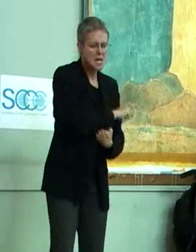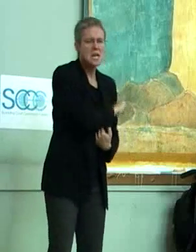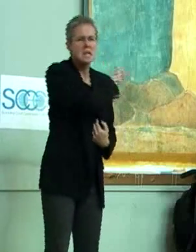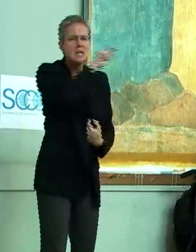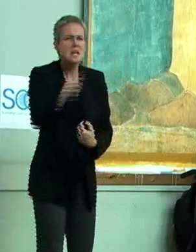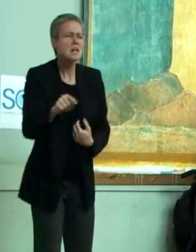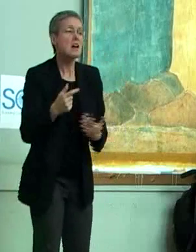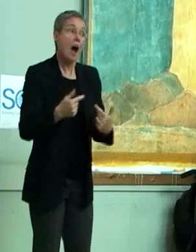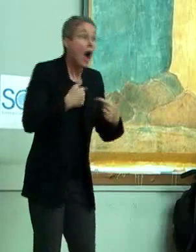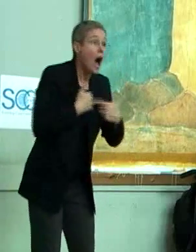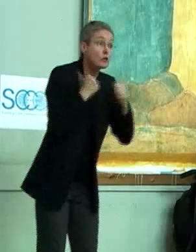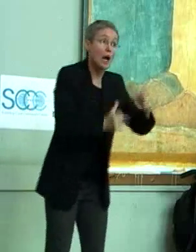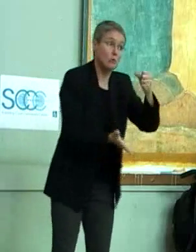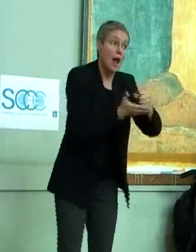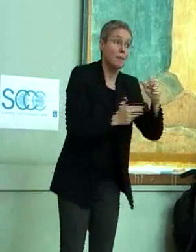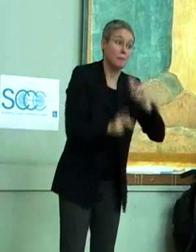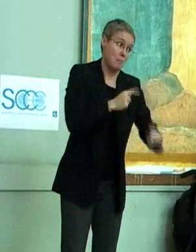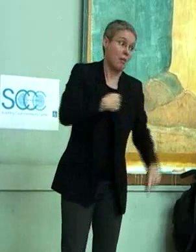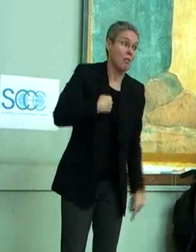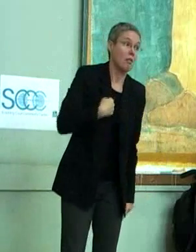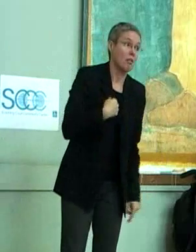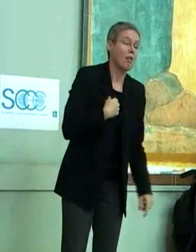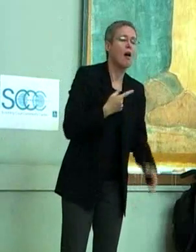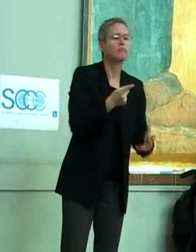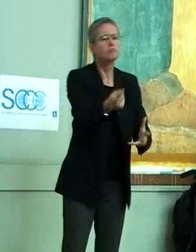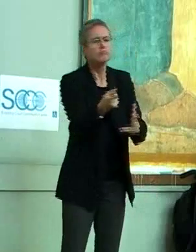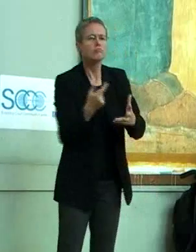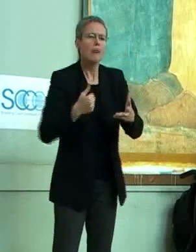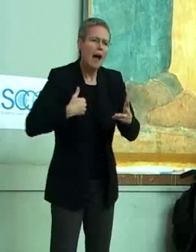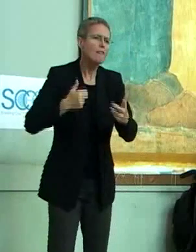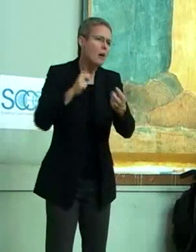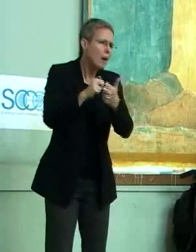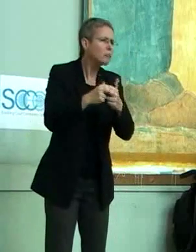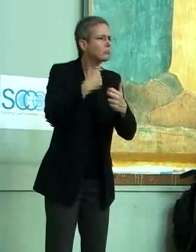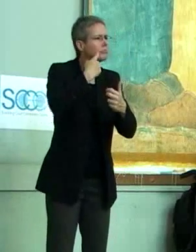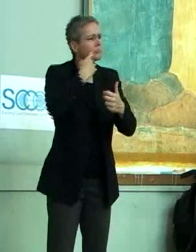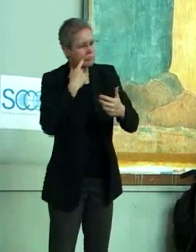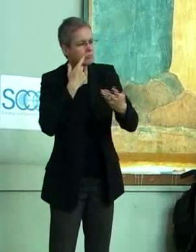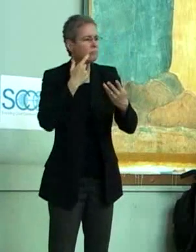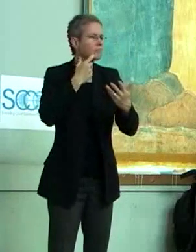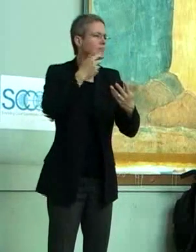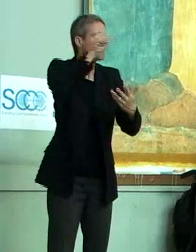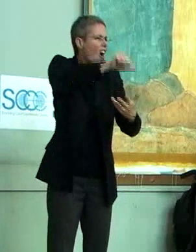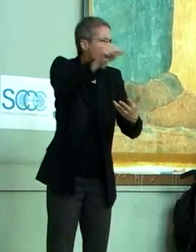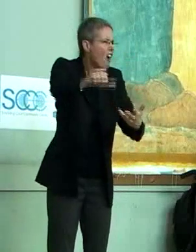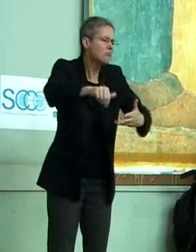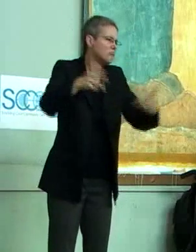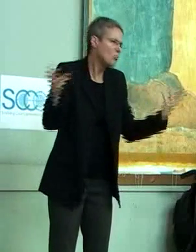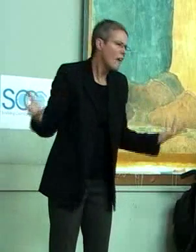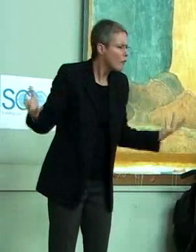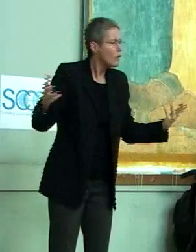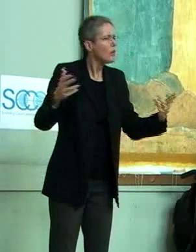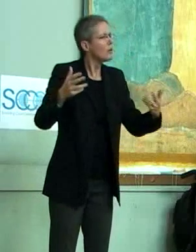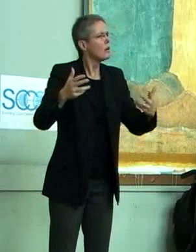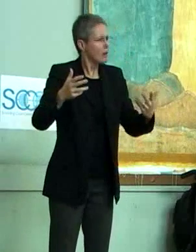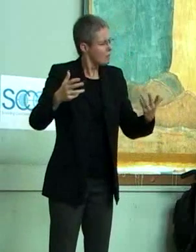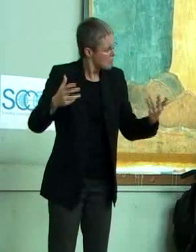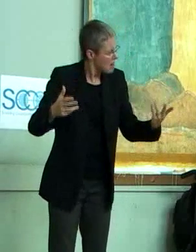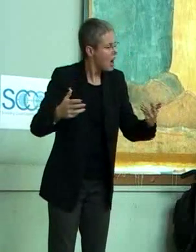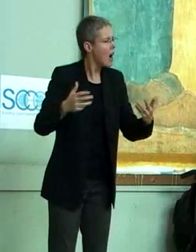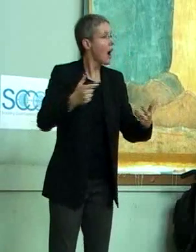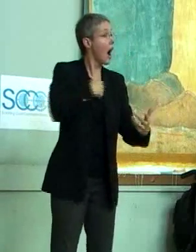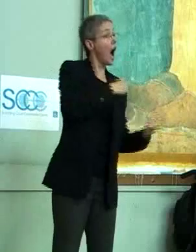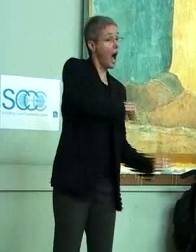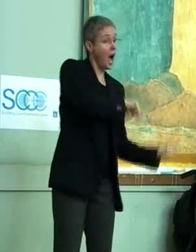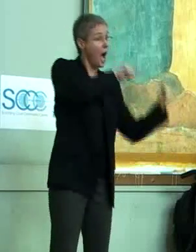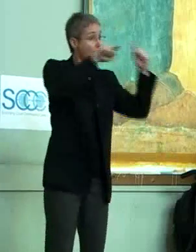one to try to help somebody out who's had some drug issues or alcohol, whatever you want to call. But when I